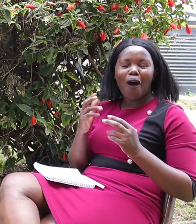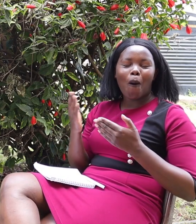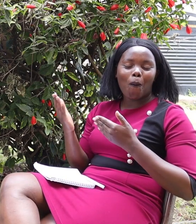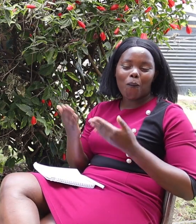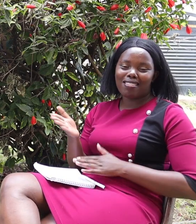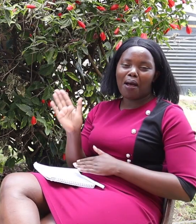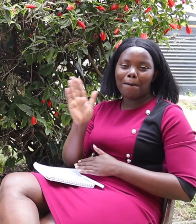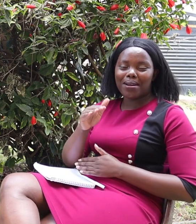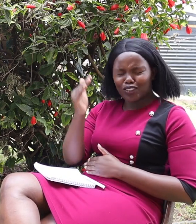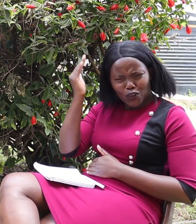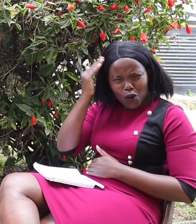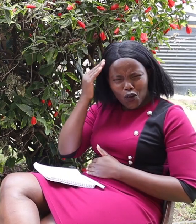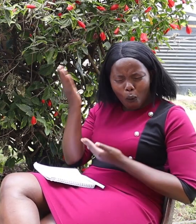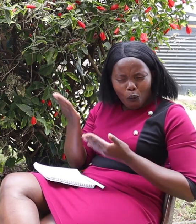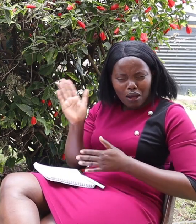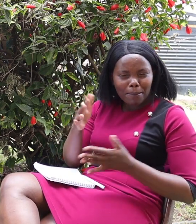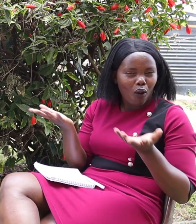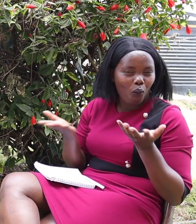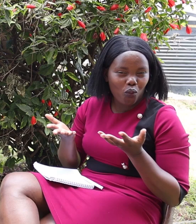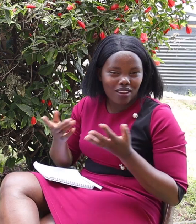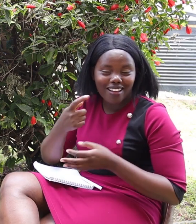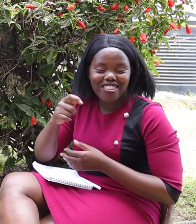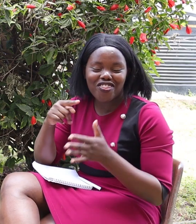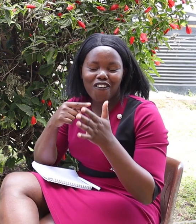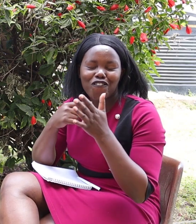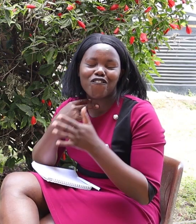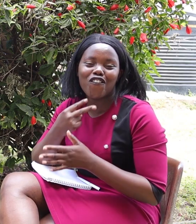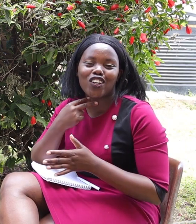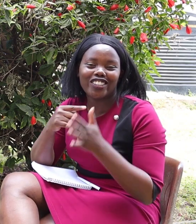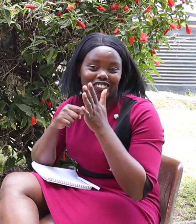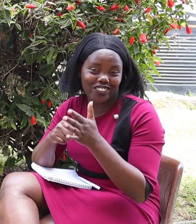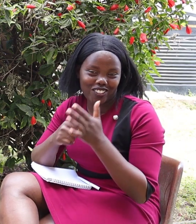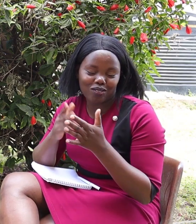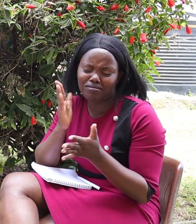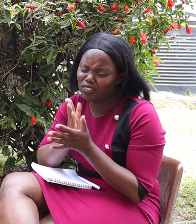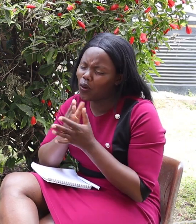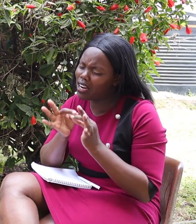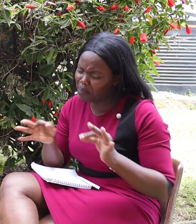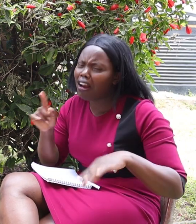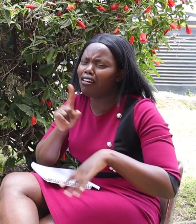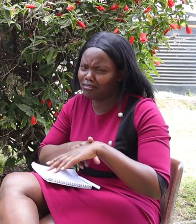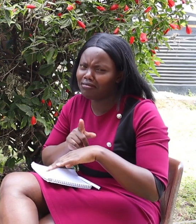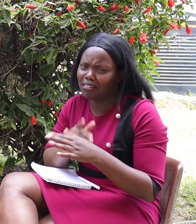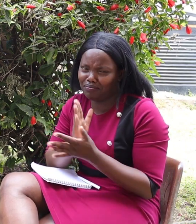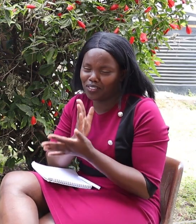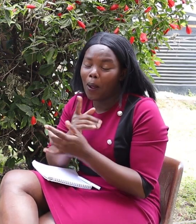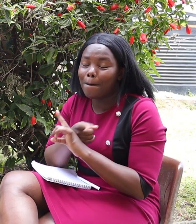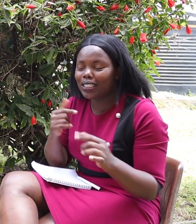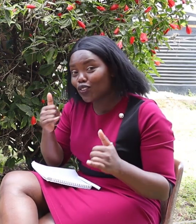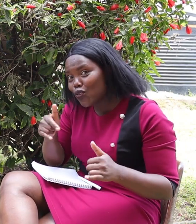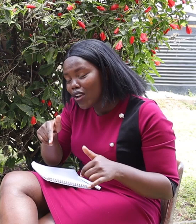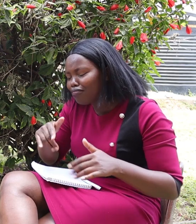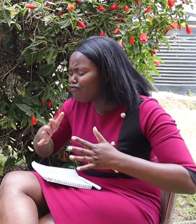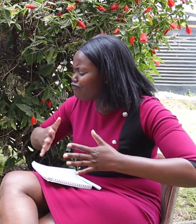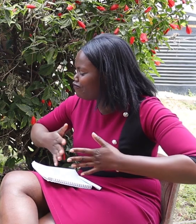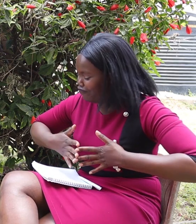So, hello viewers, and welcome back again. You know this show as it's called the Voice Show.